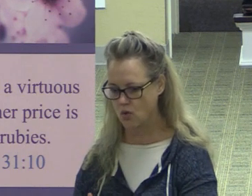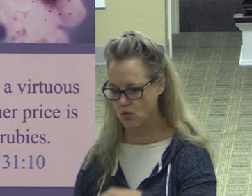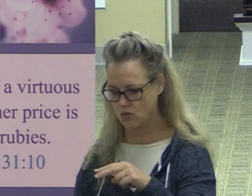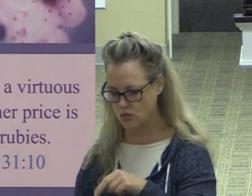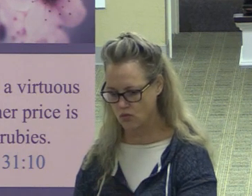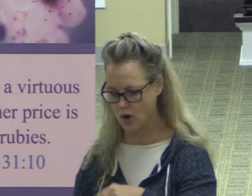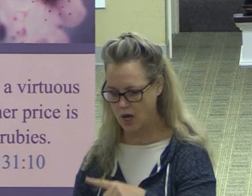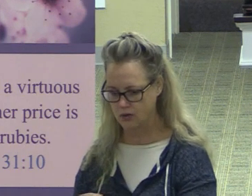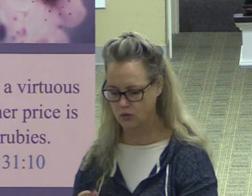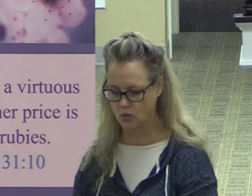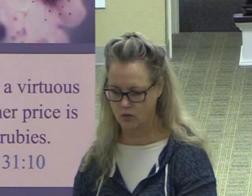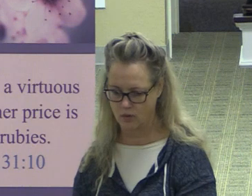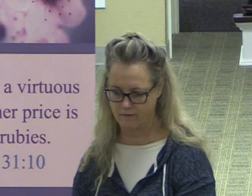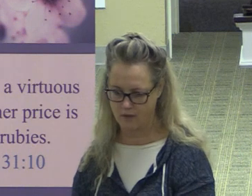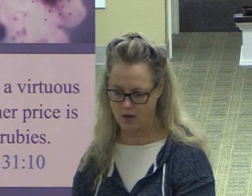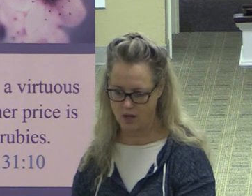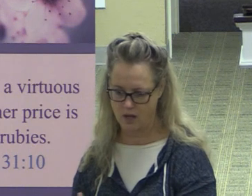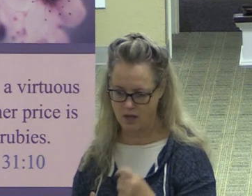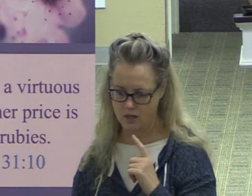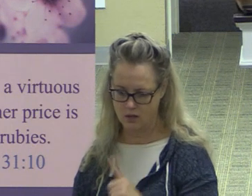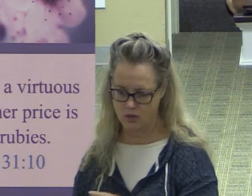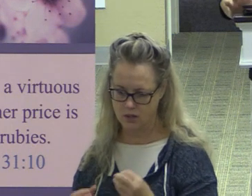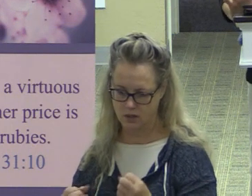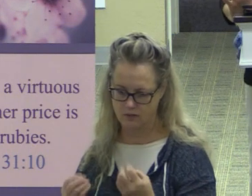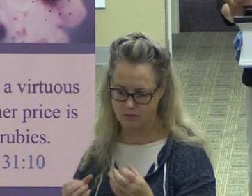many, many tools to do that.